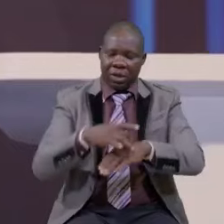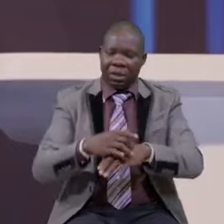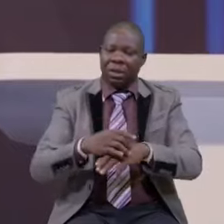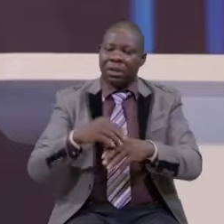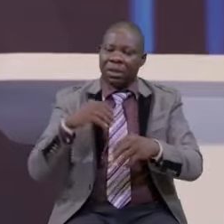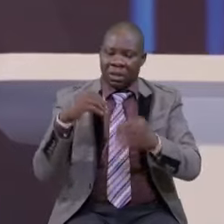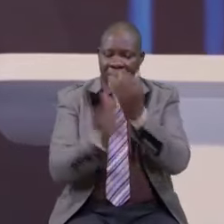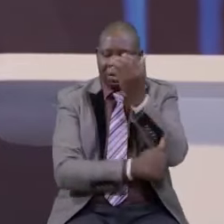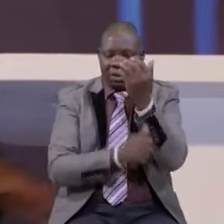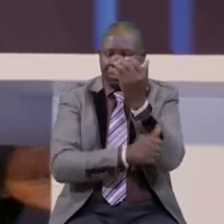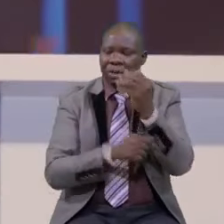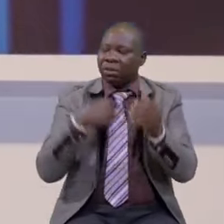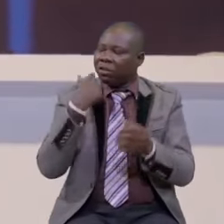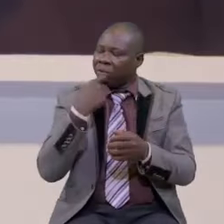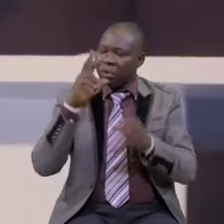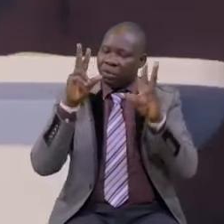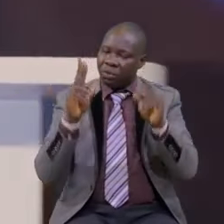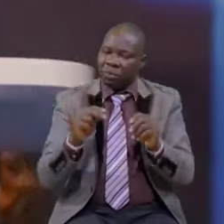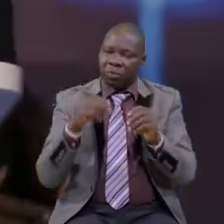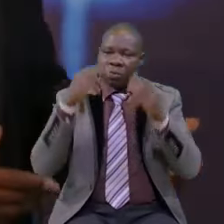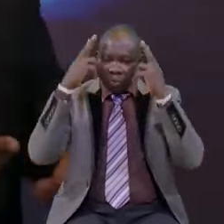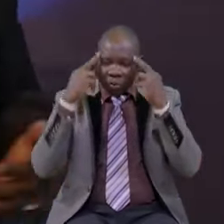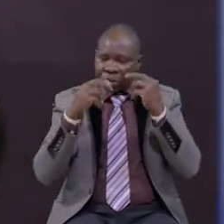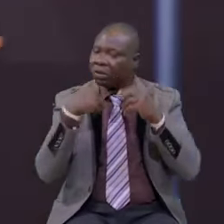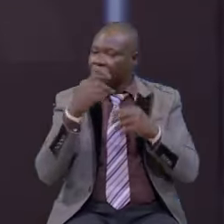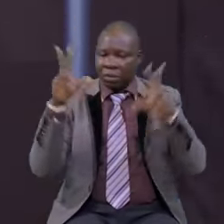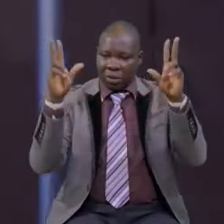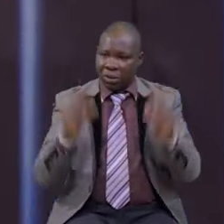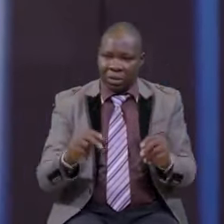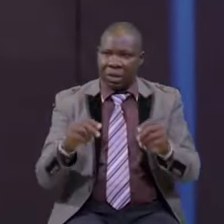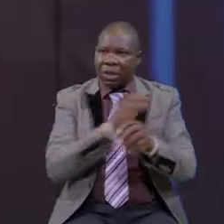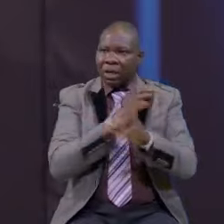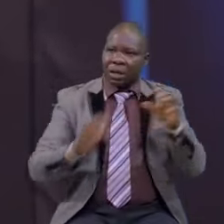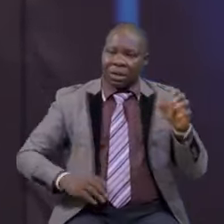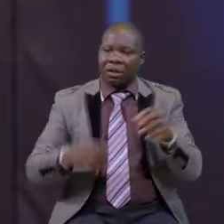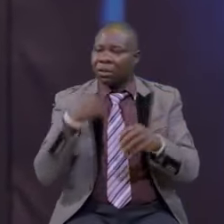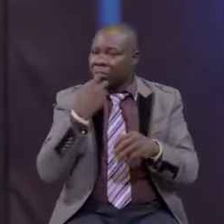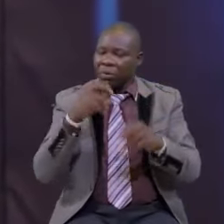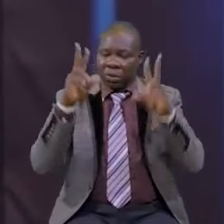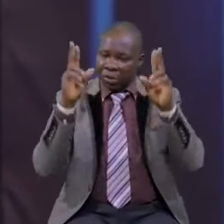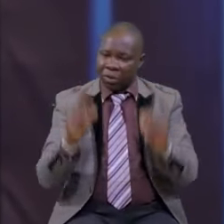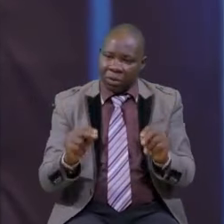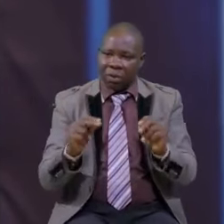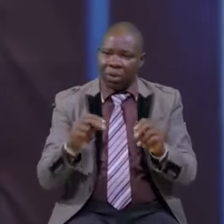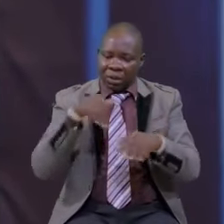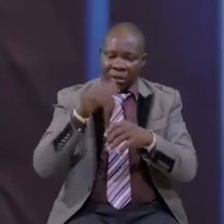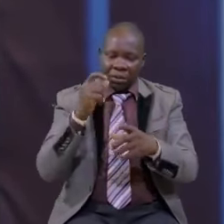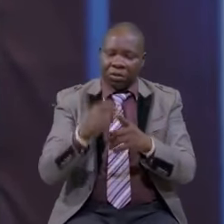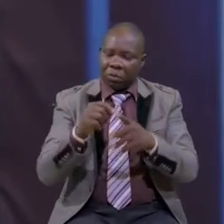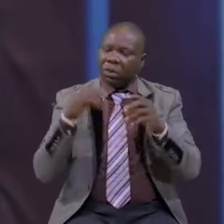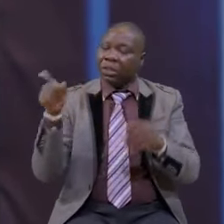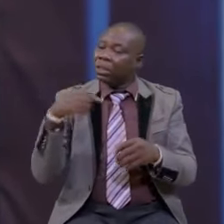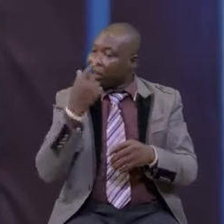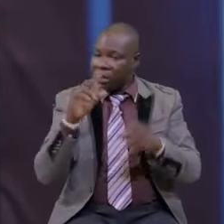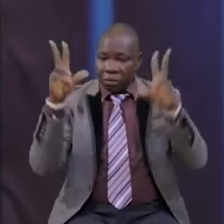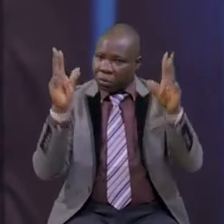speaks, nay, and Isaiah speaks, nay, and even Christ speaks in his word, he says, nay, and he go